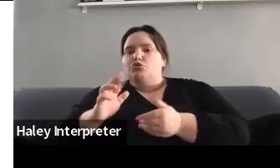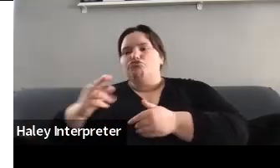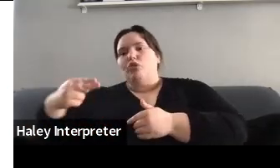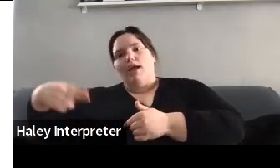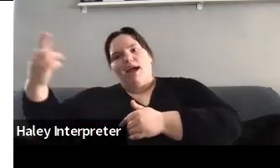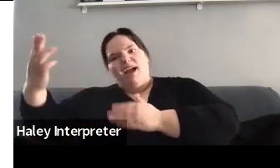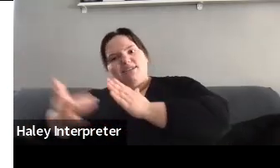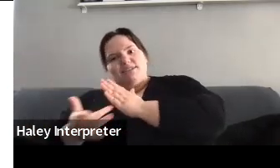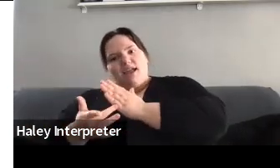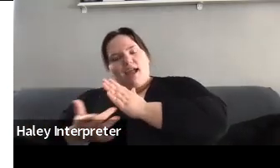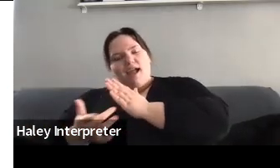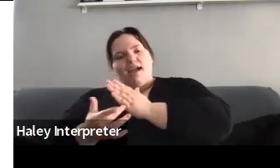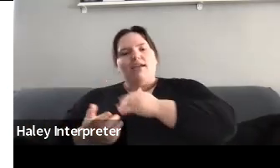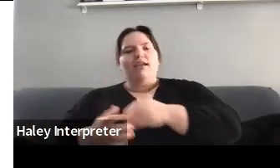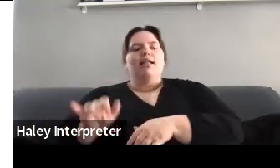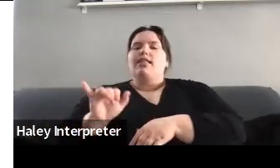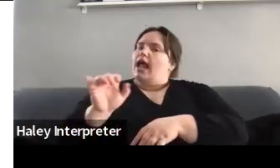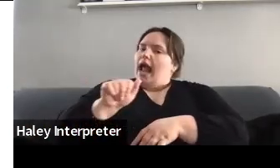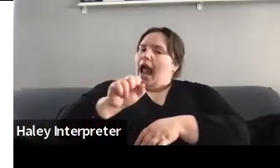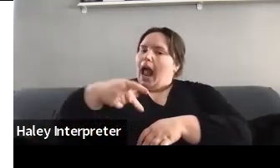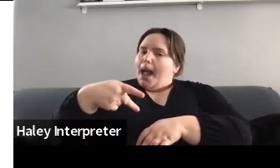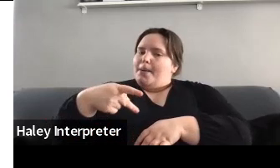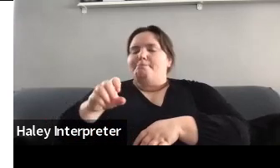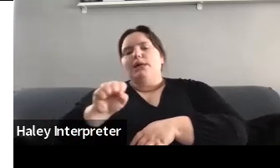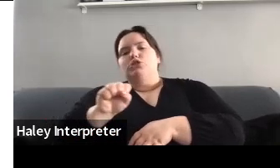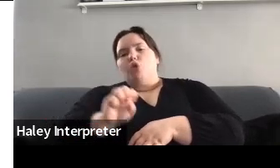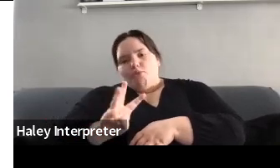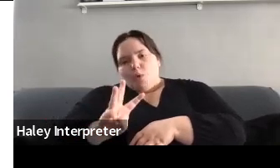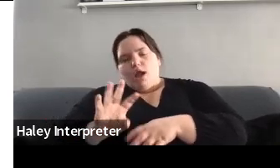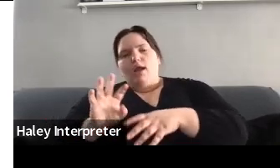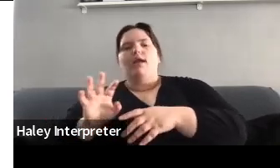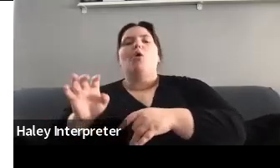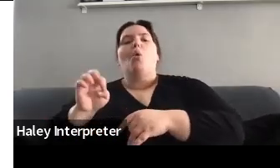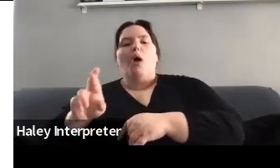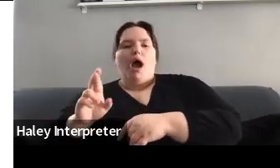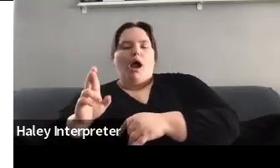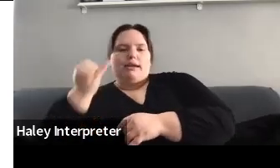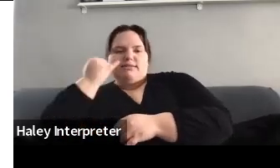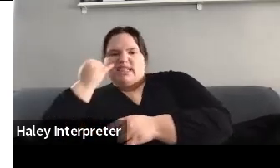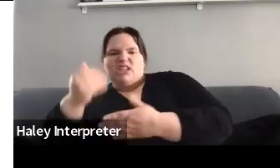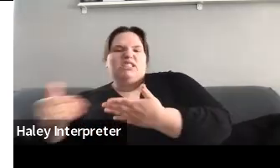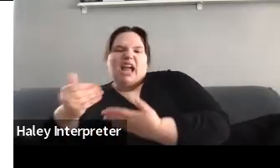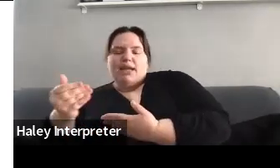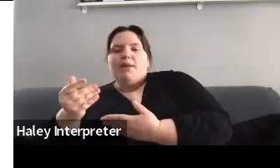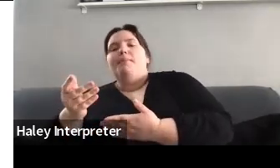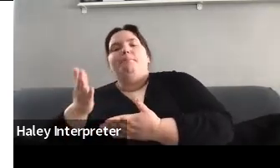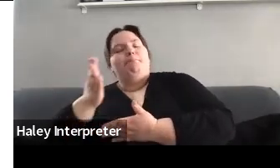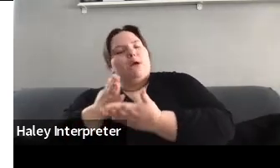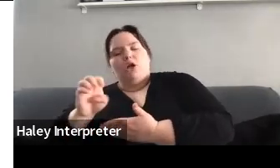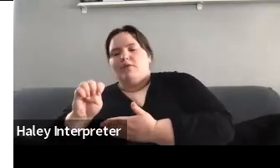consider that AT. And then also if there is an item or piece of equipment that is helpful for your mental